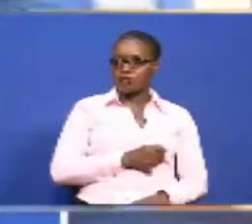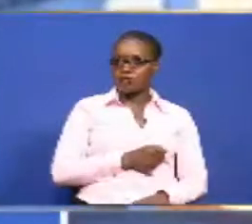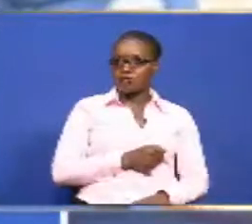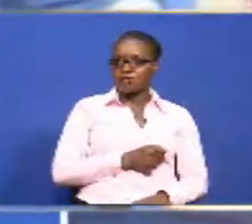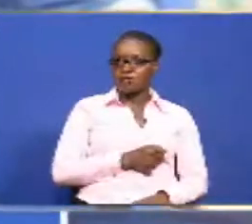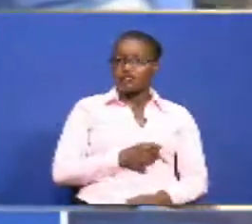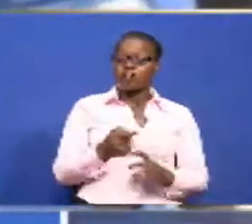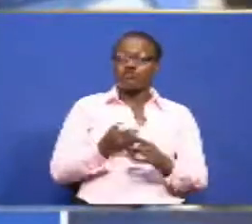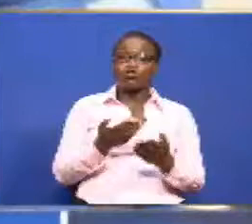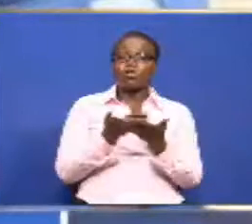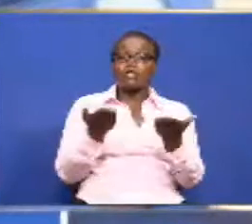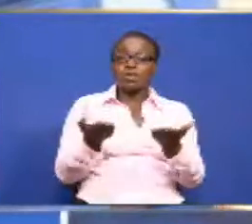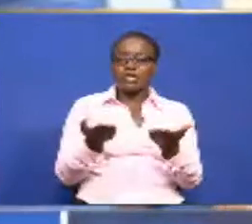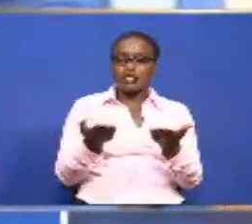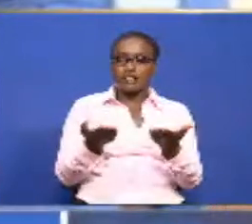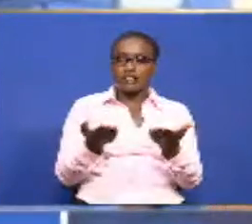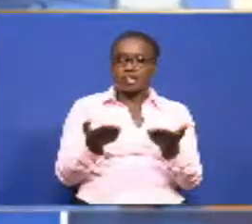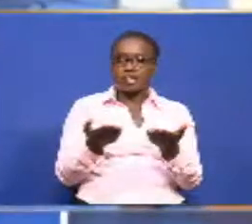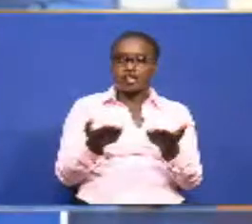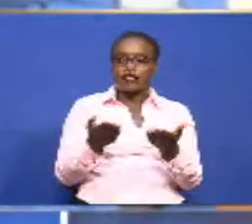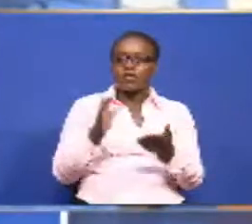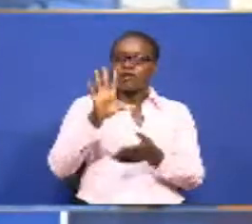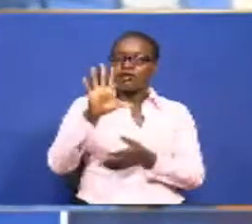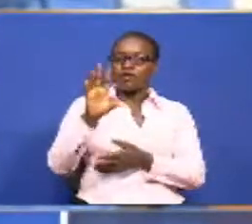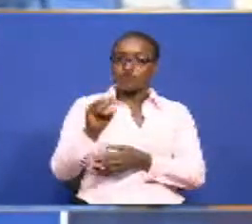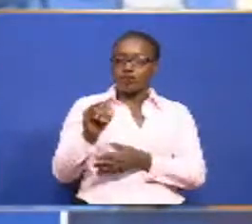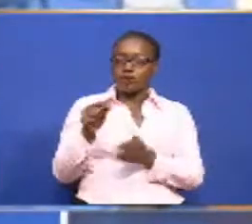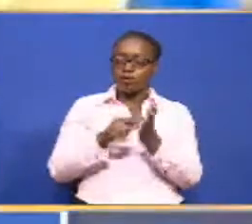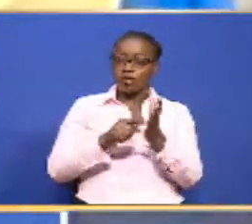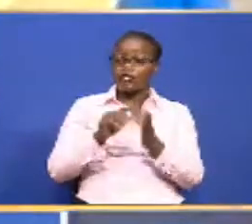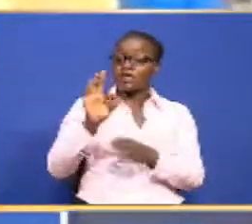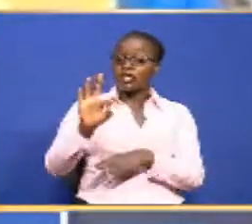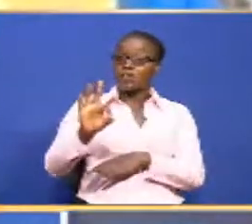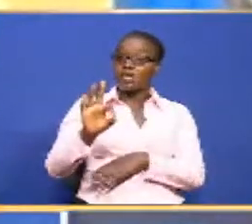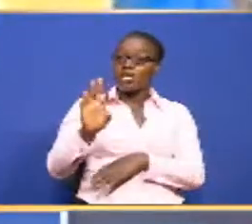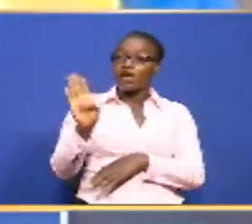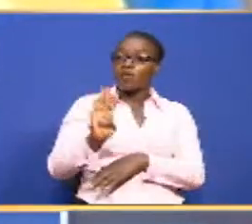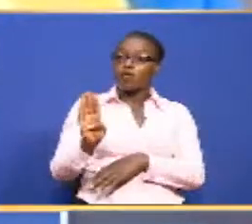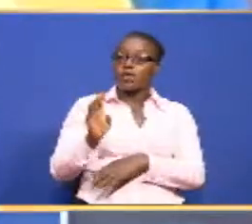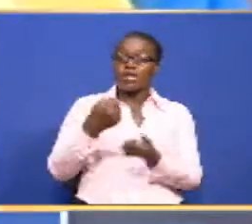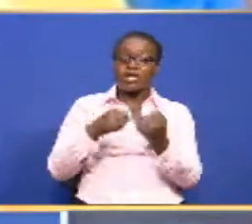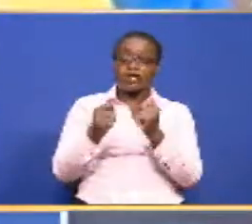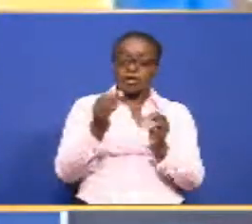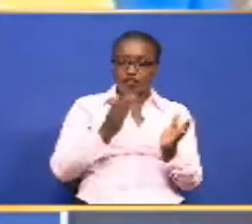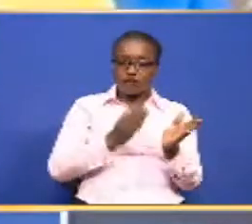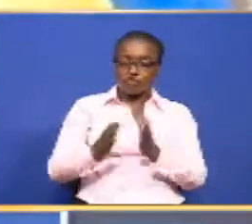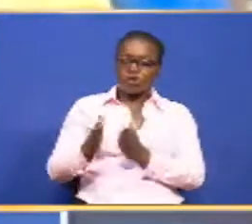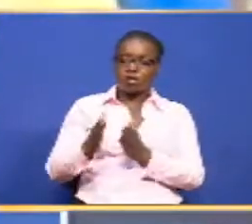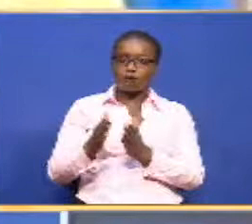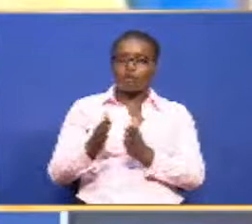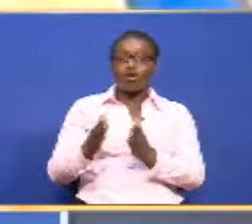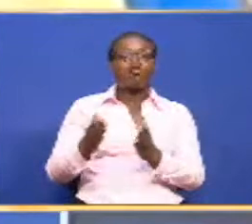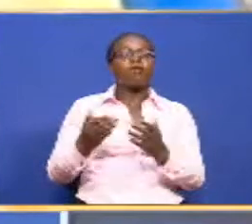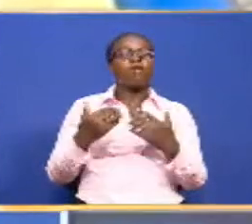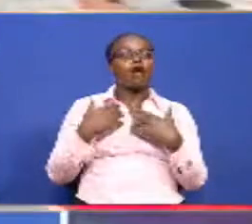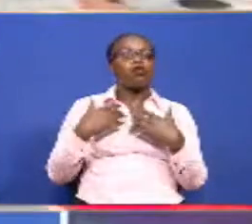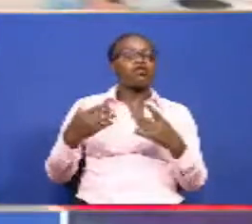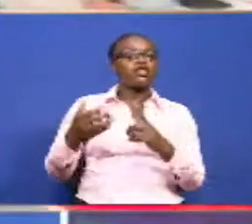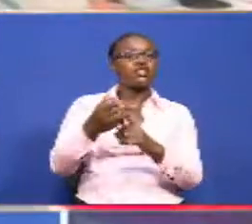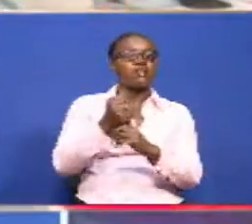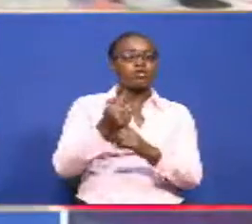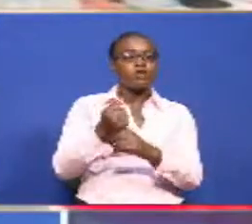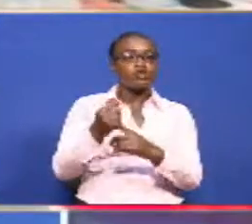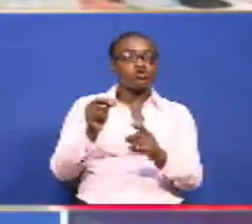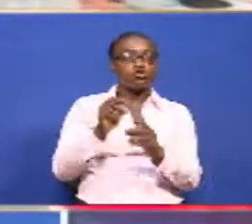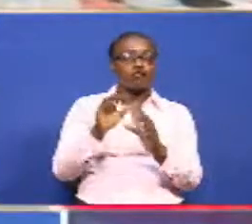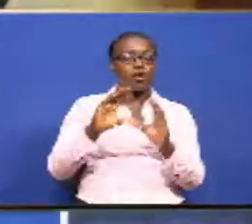Out of this, shilling 50.3 billion is for activities and programs for the attainment of universal health coverage by the